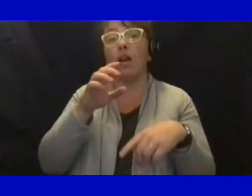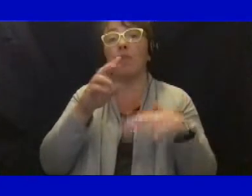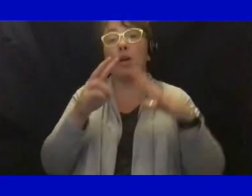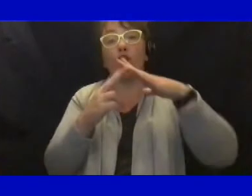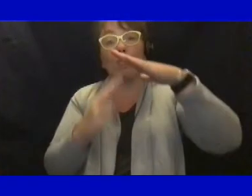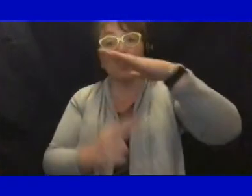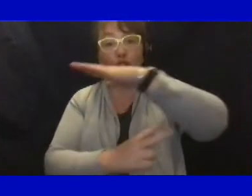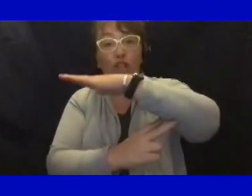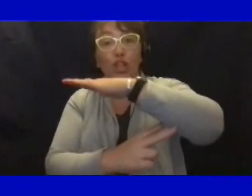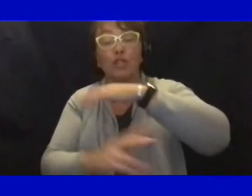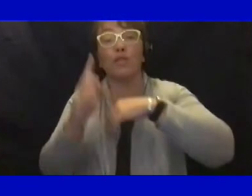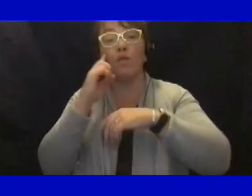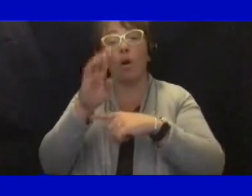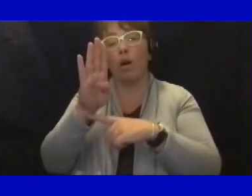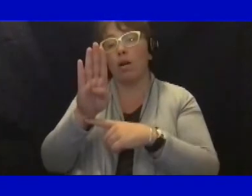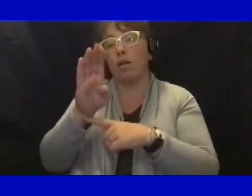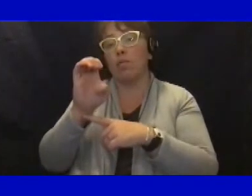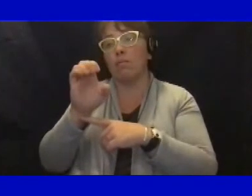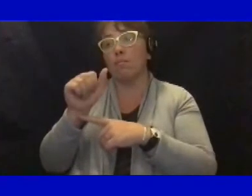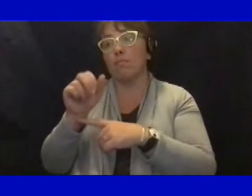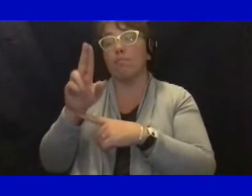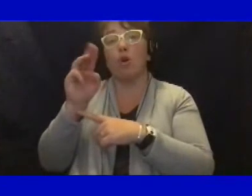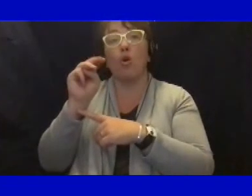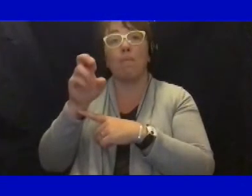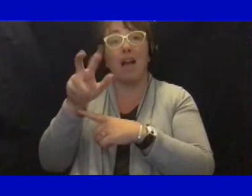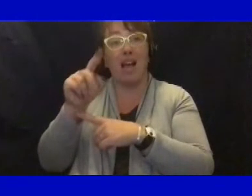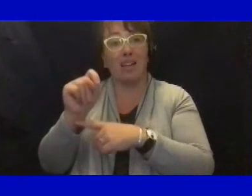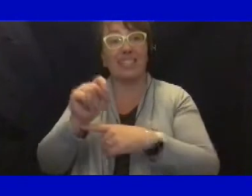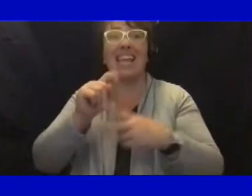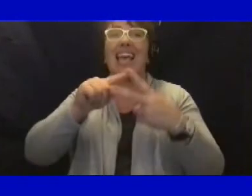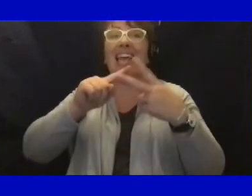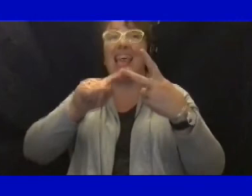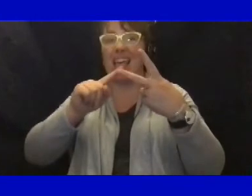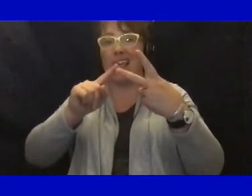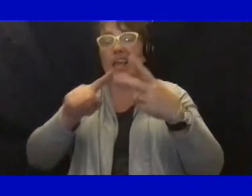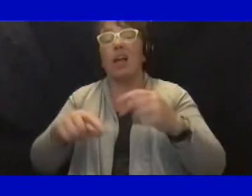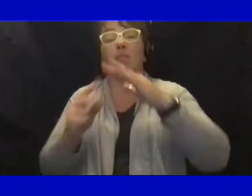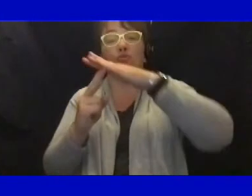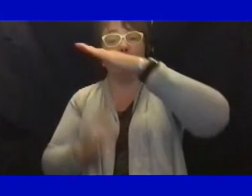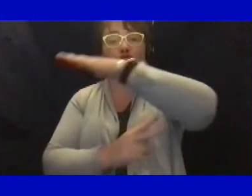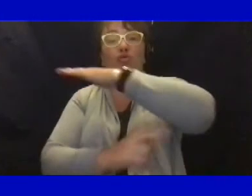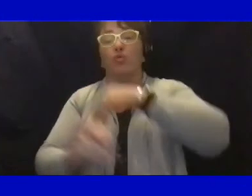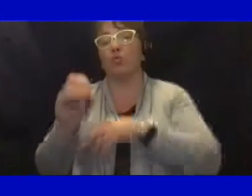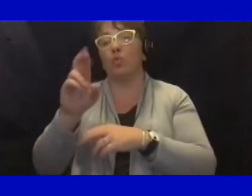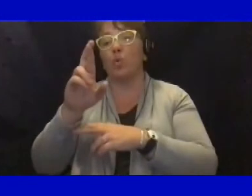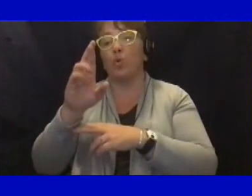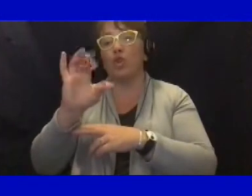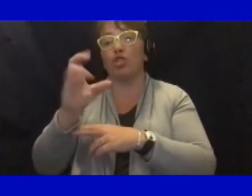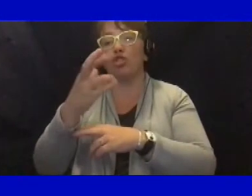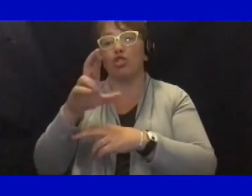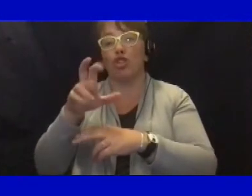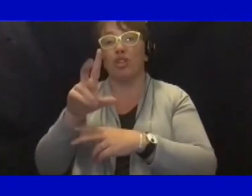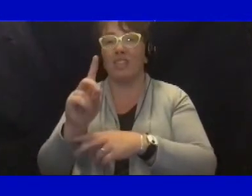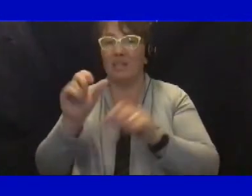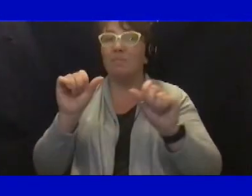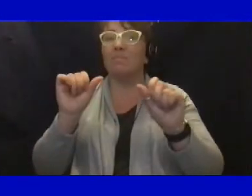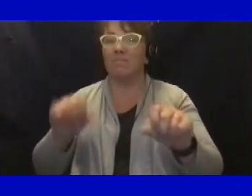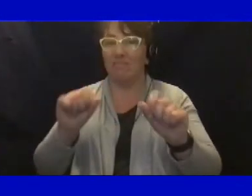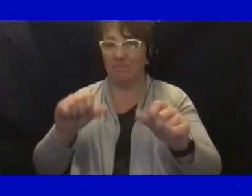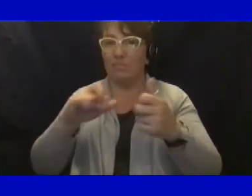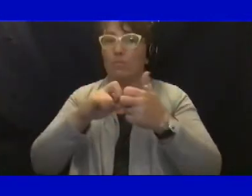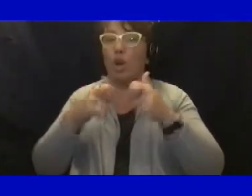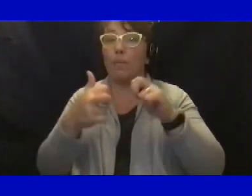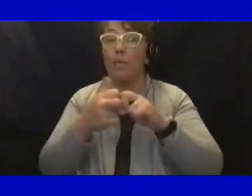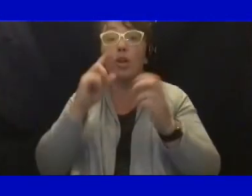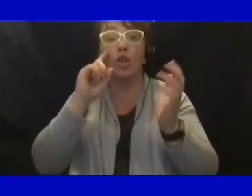and that once that water comes up, it'll try to move through the community. Now, if you look on this exhibit, you may see that there is this blue